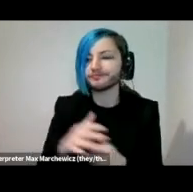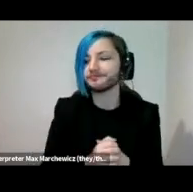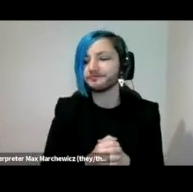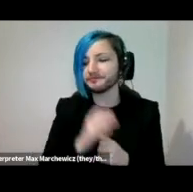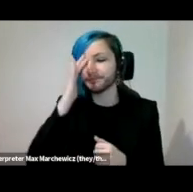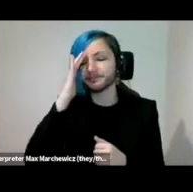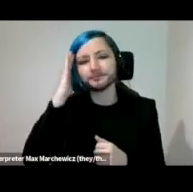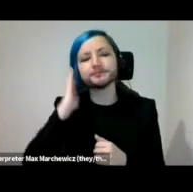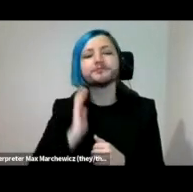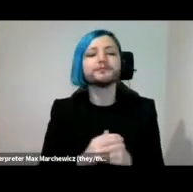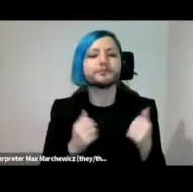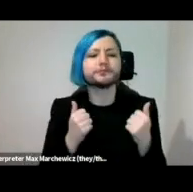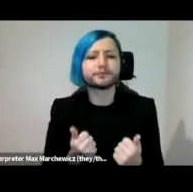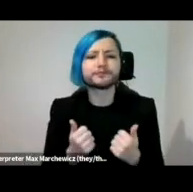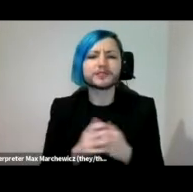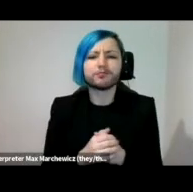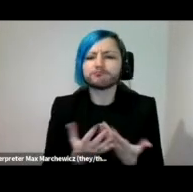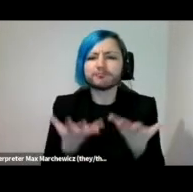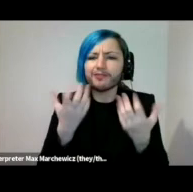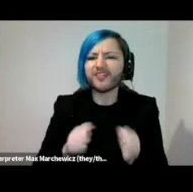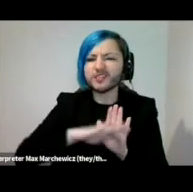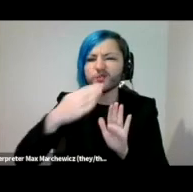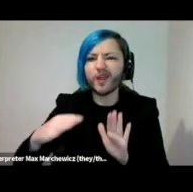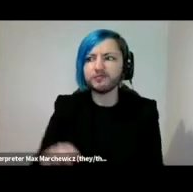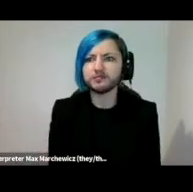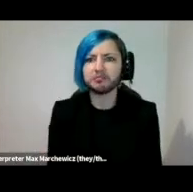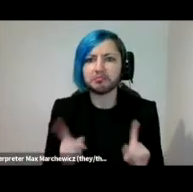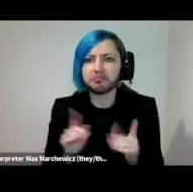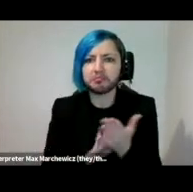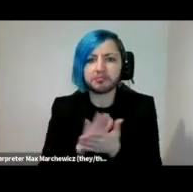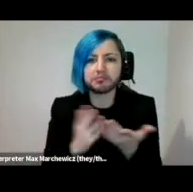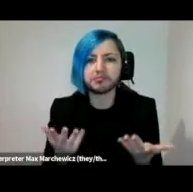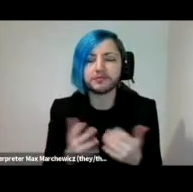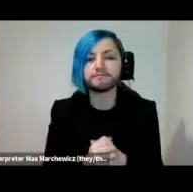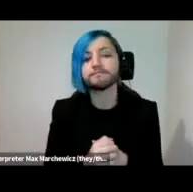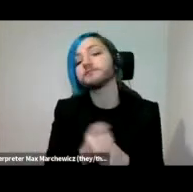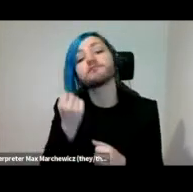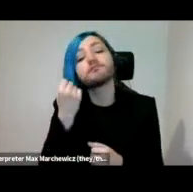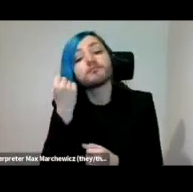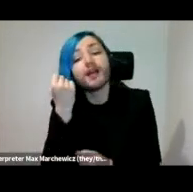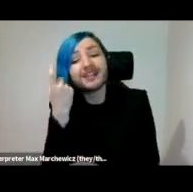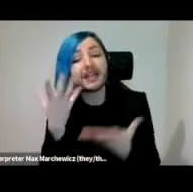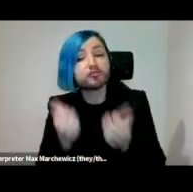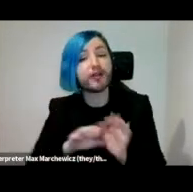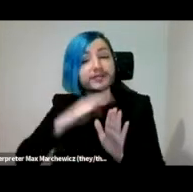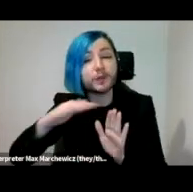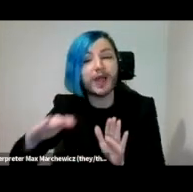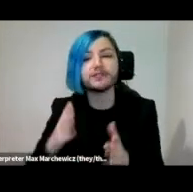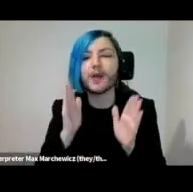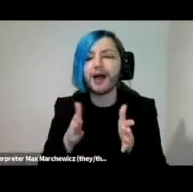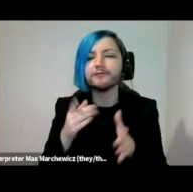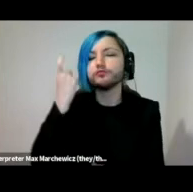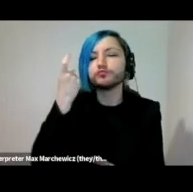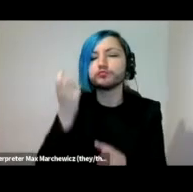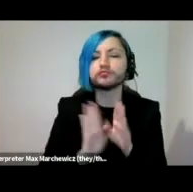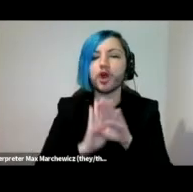So to start then, what are gravitational waves? To understand that, we have to think a little bit about